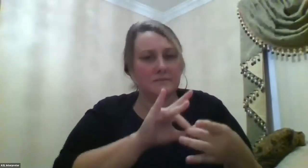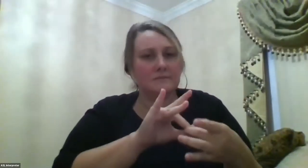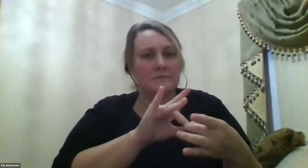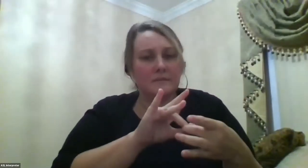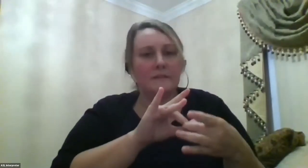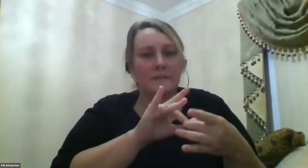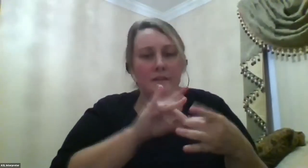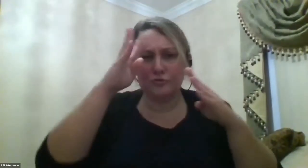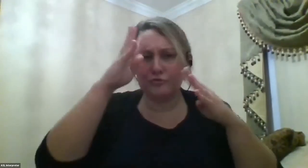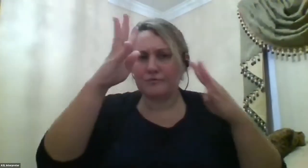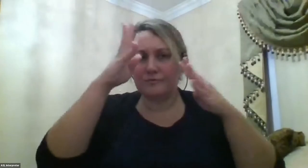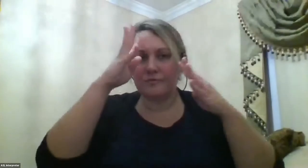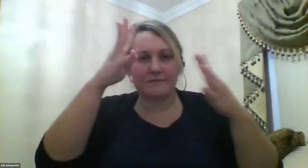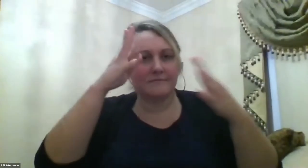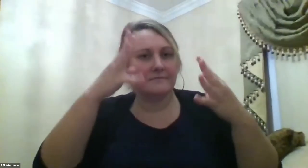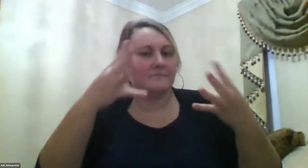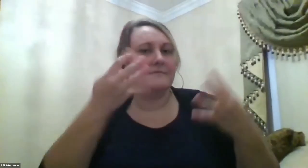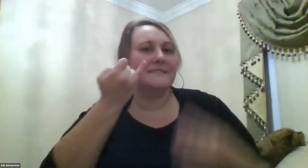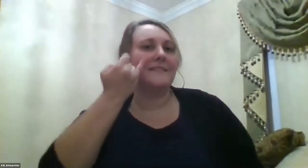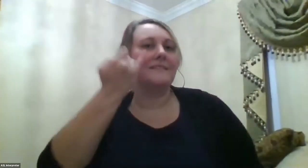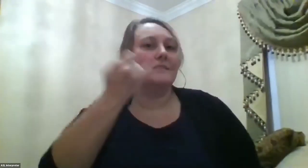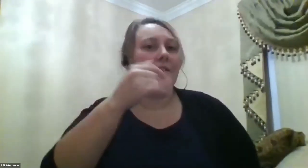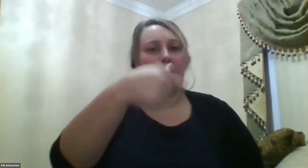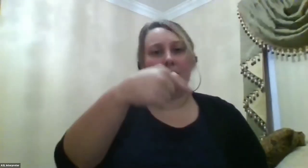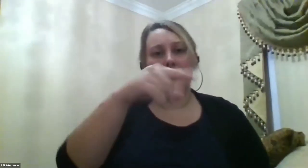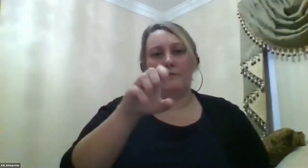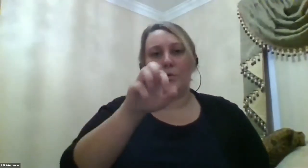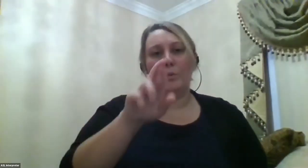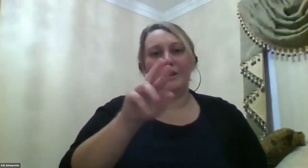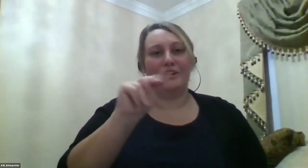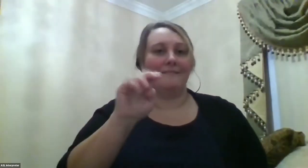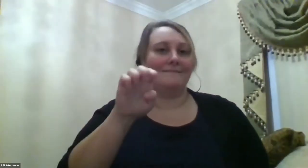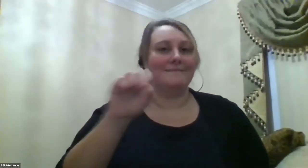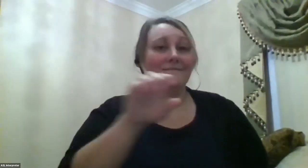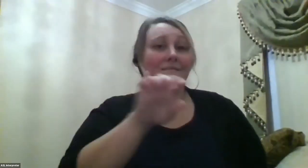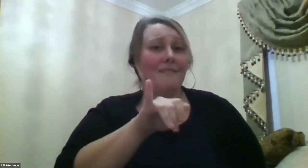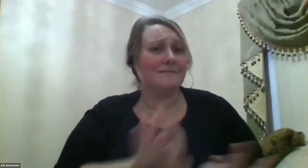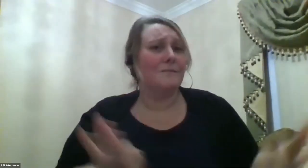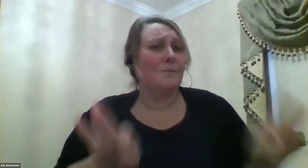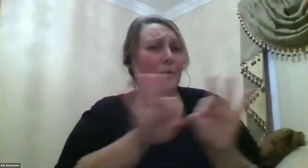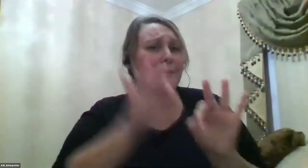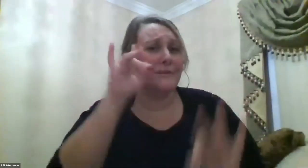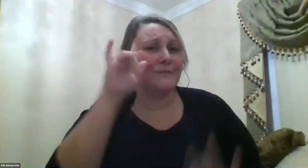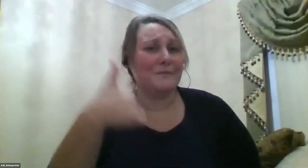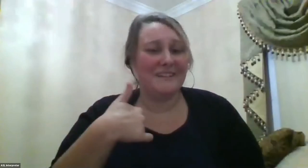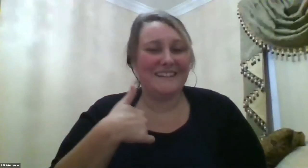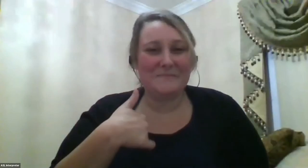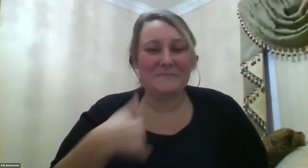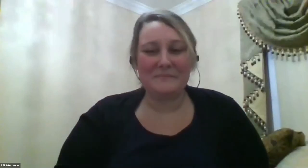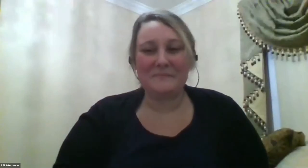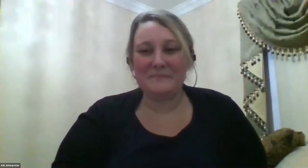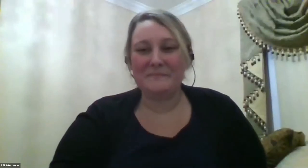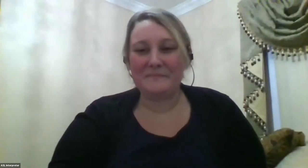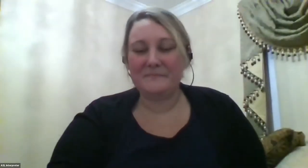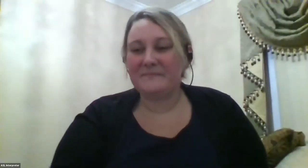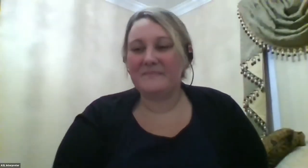in queerness was something that was important to me. So I think like works that, you know, one of the things that